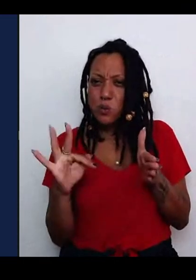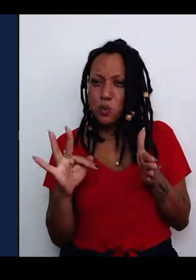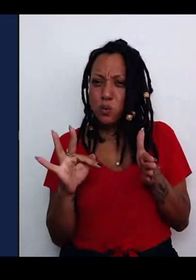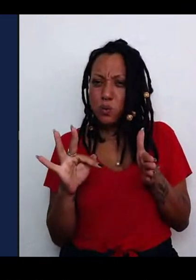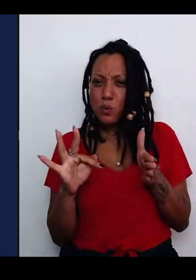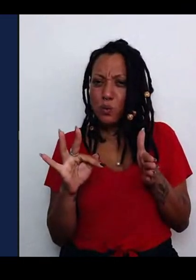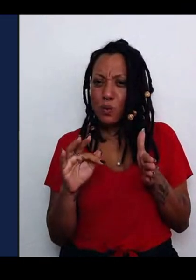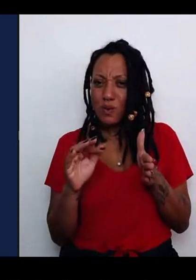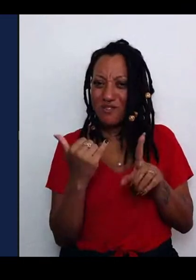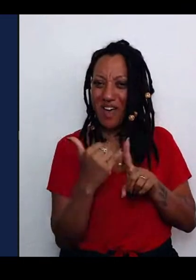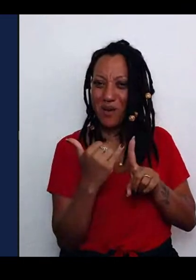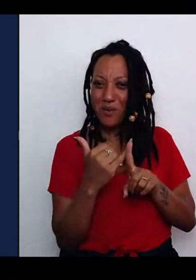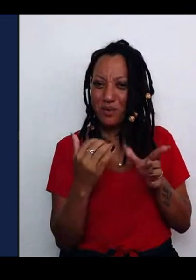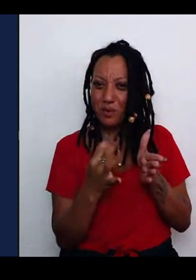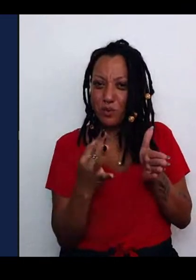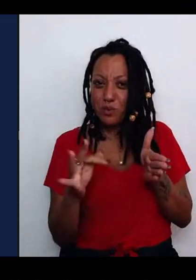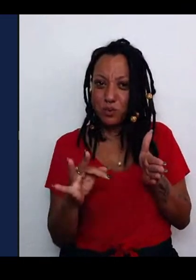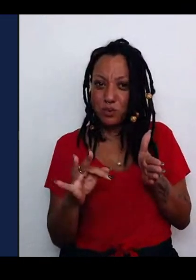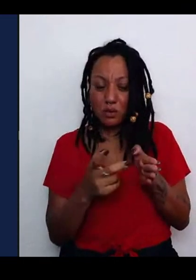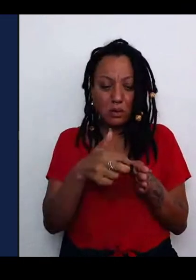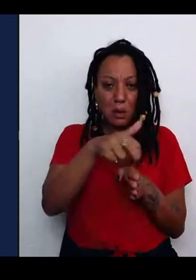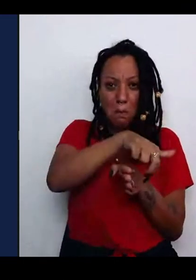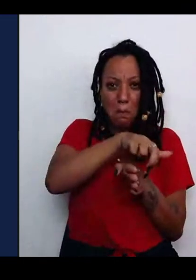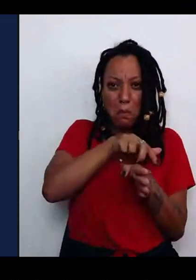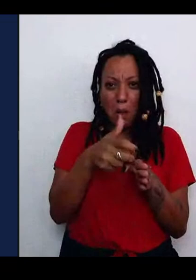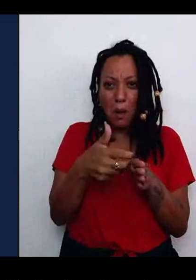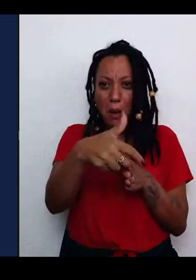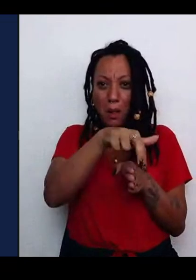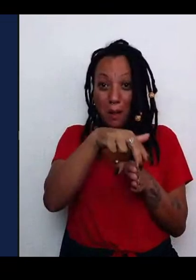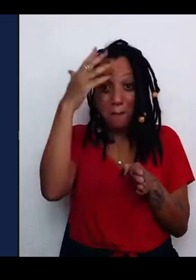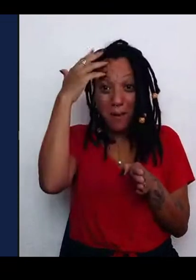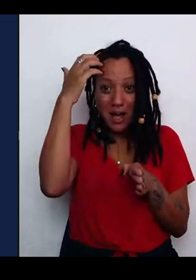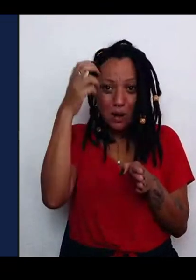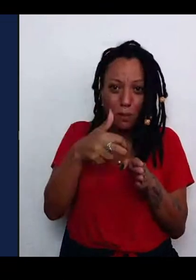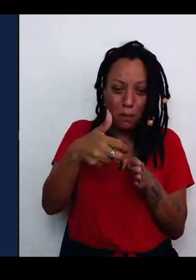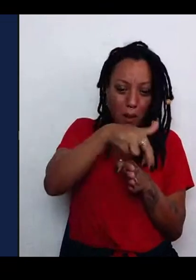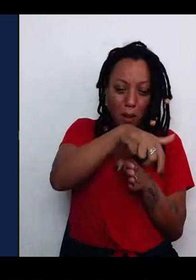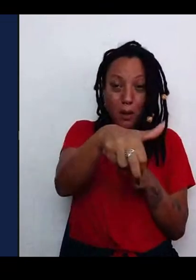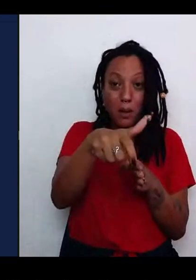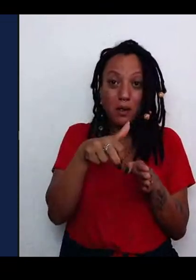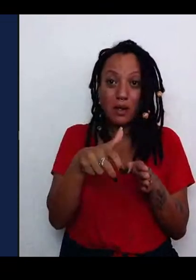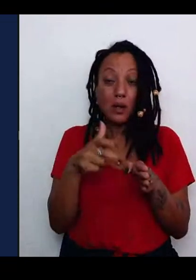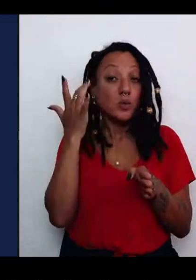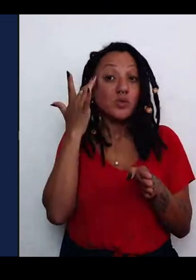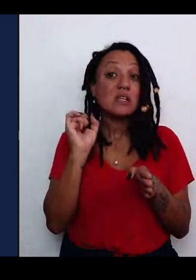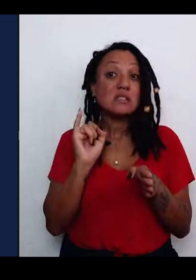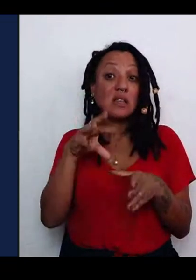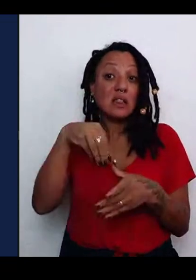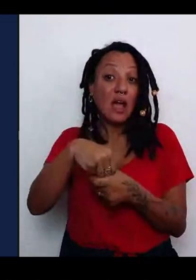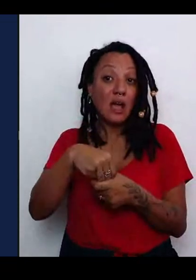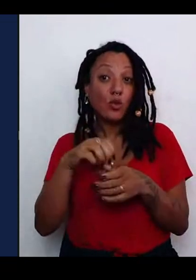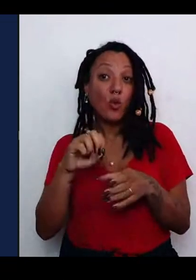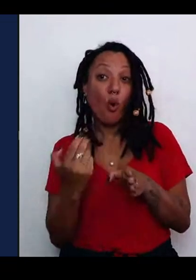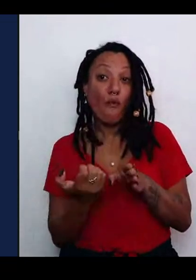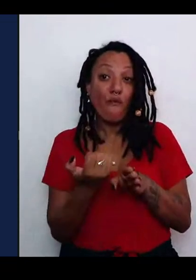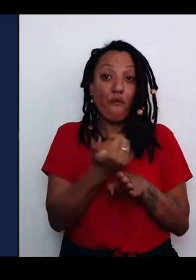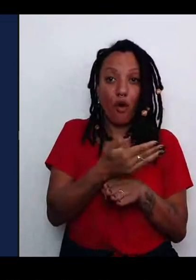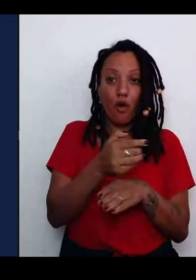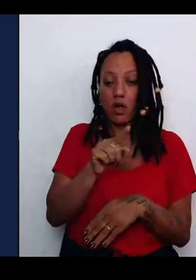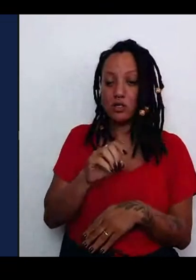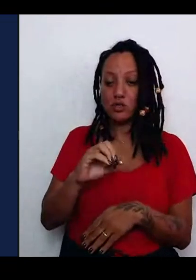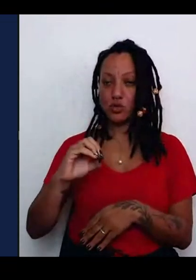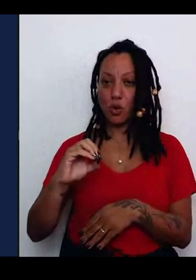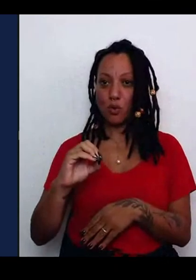they're both in and out but regardless of where they've chosen or have been forced to live the ways in which that they live